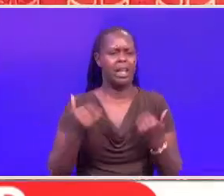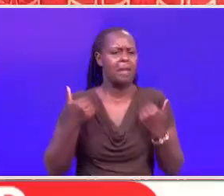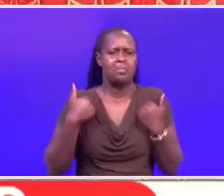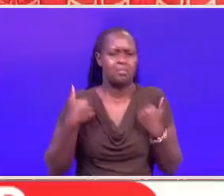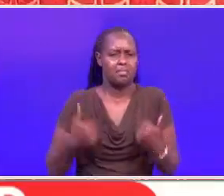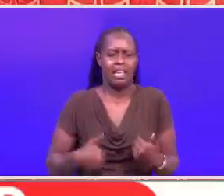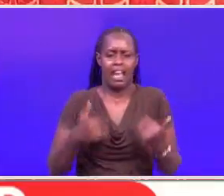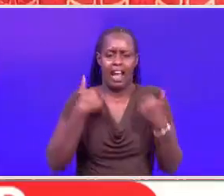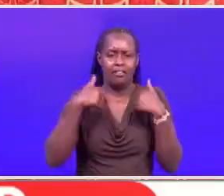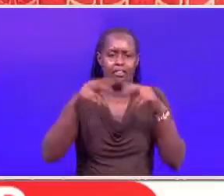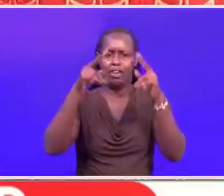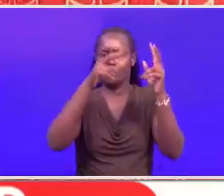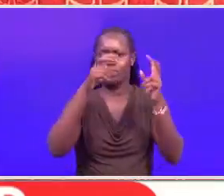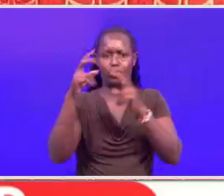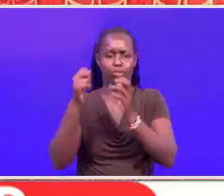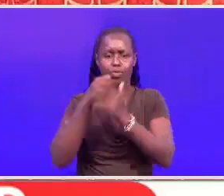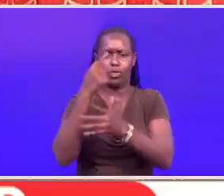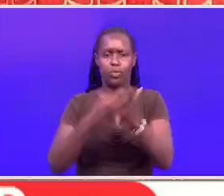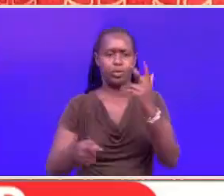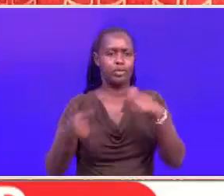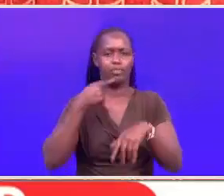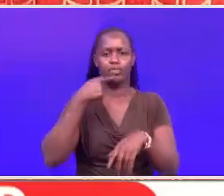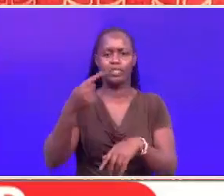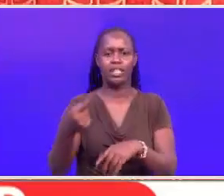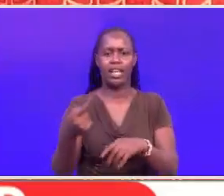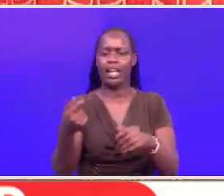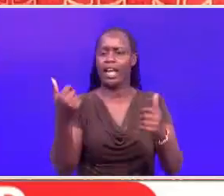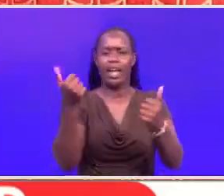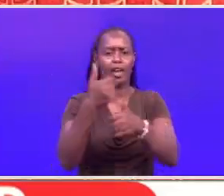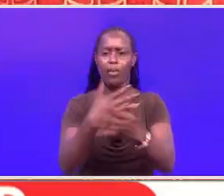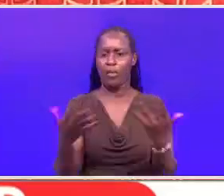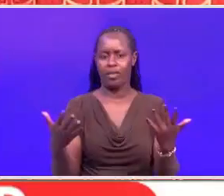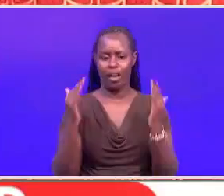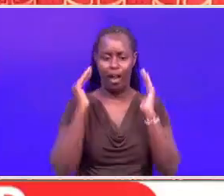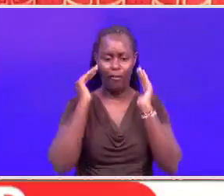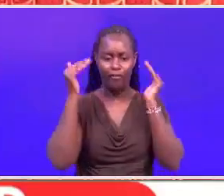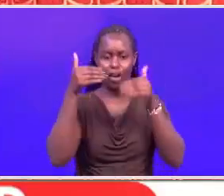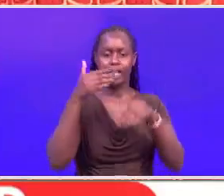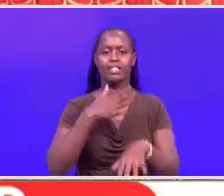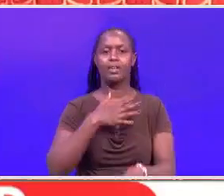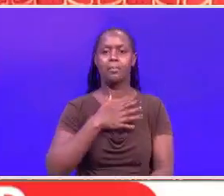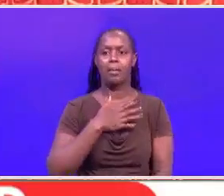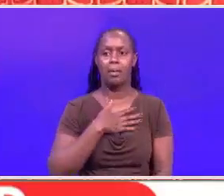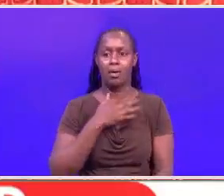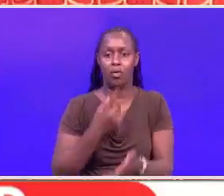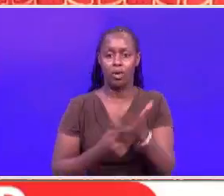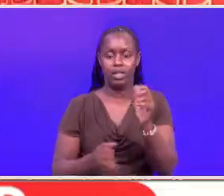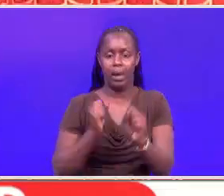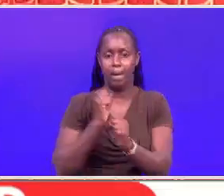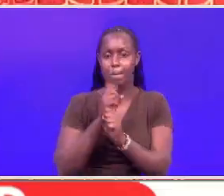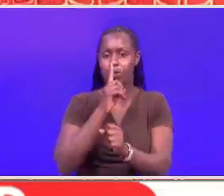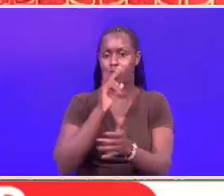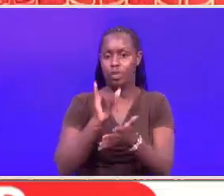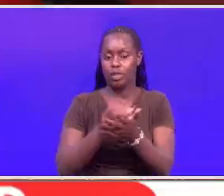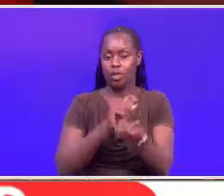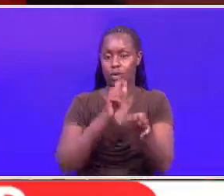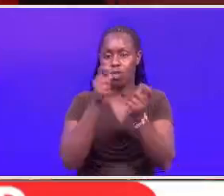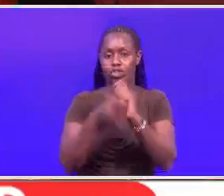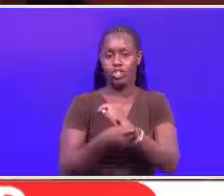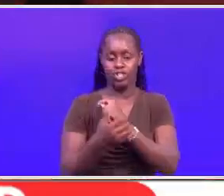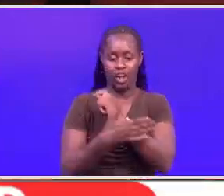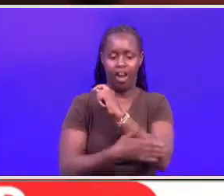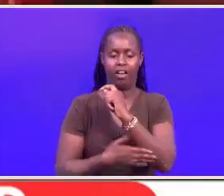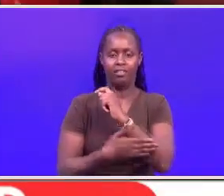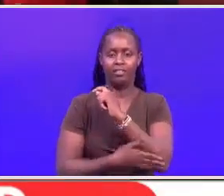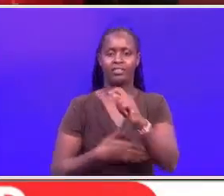whatever is being said left, right, and center. My focus is to make sure that we change our country.